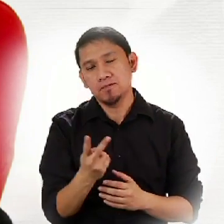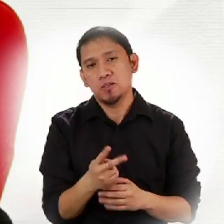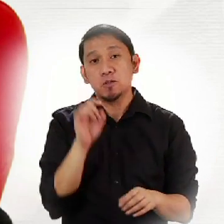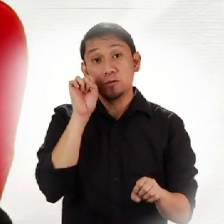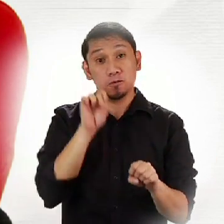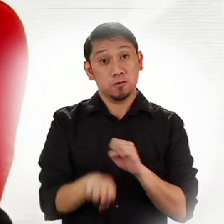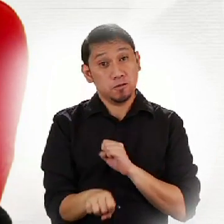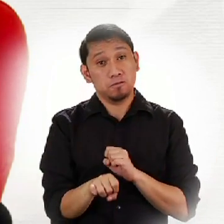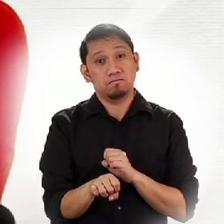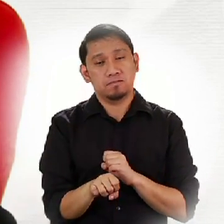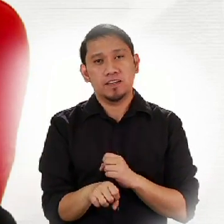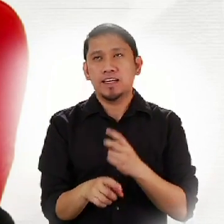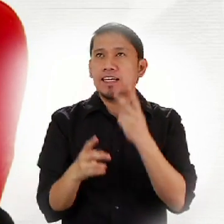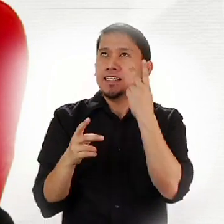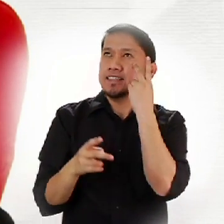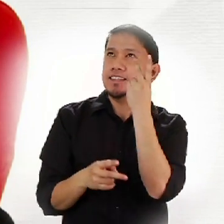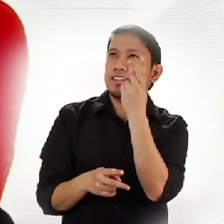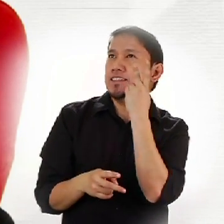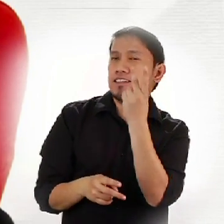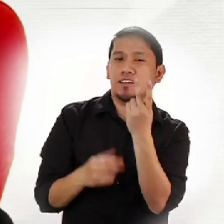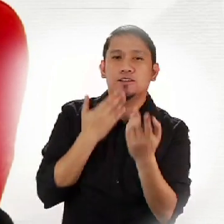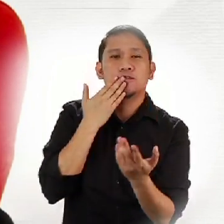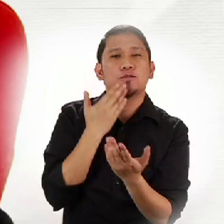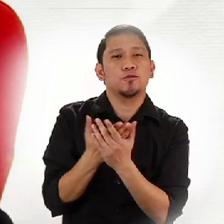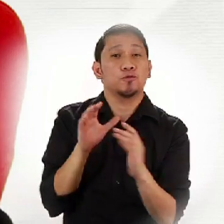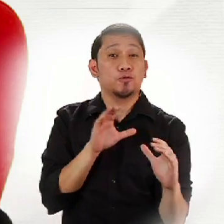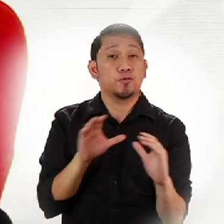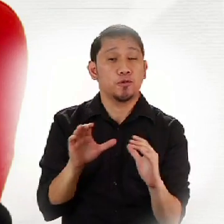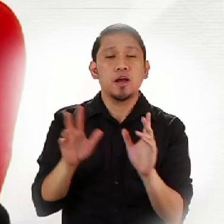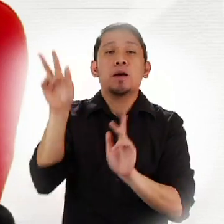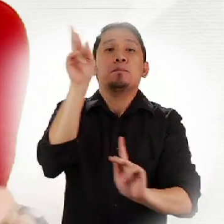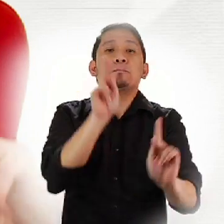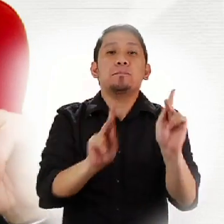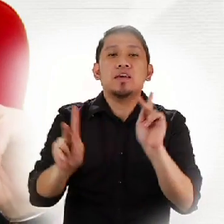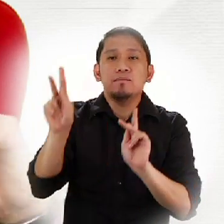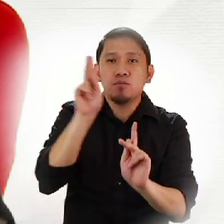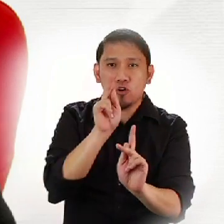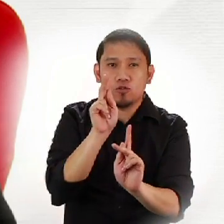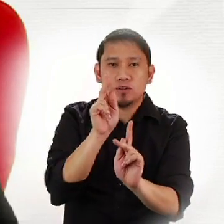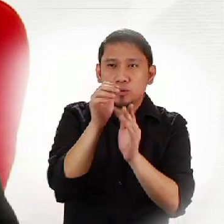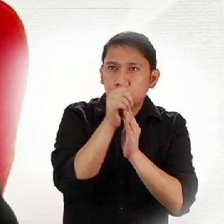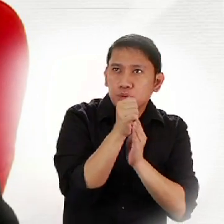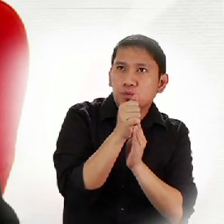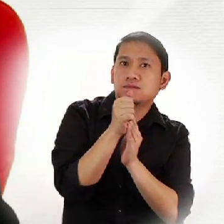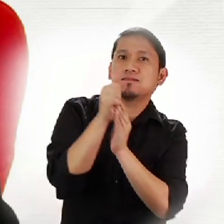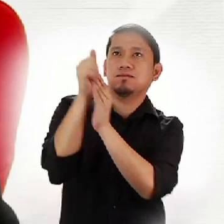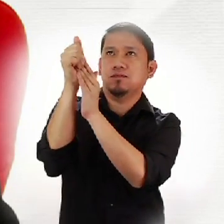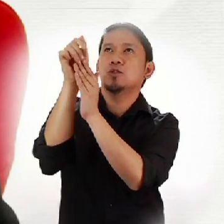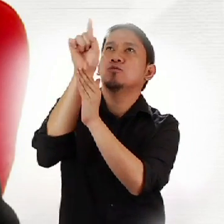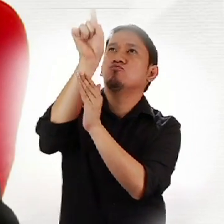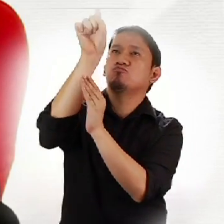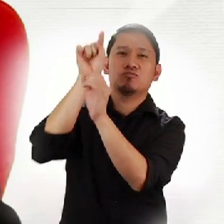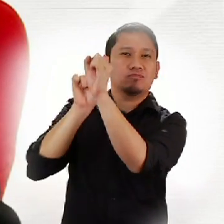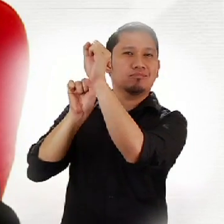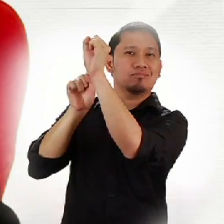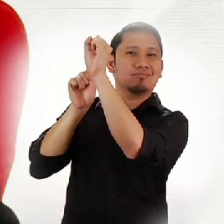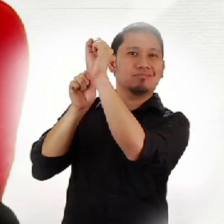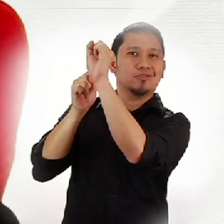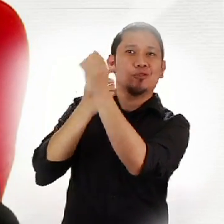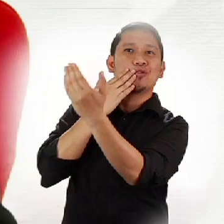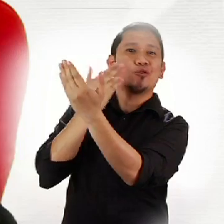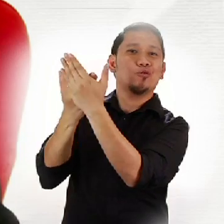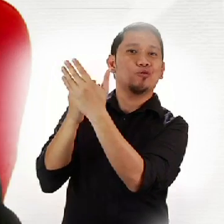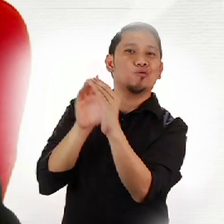that, seeing our good deeds, people will be directed to the source of our